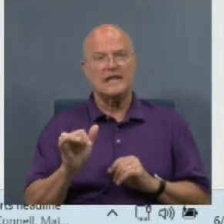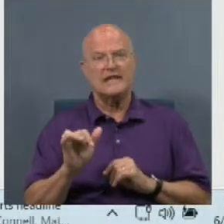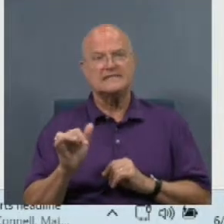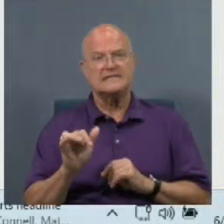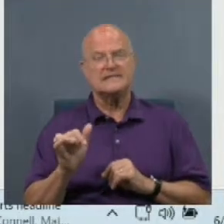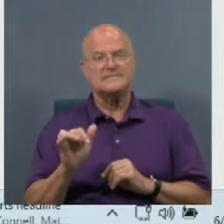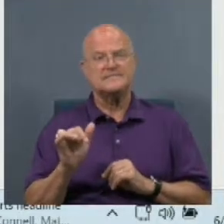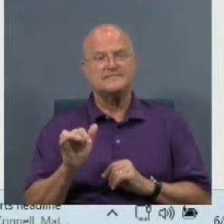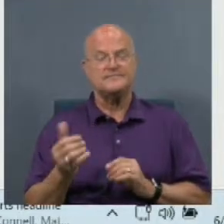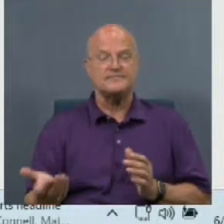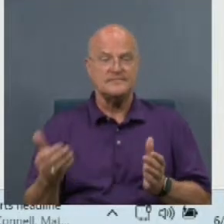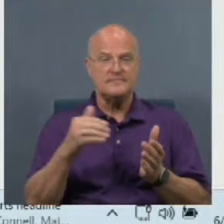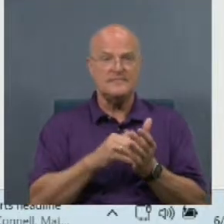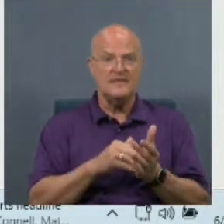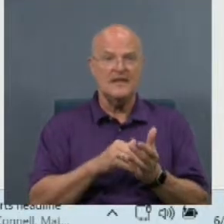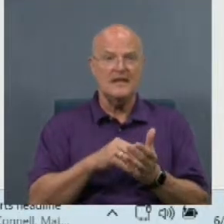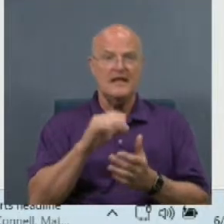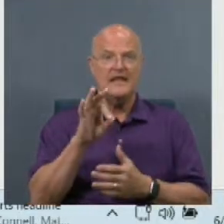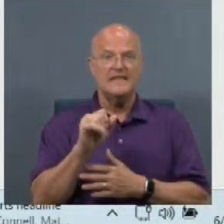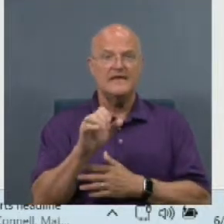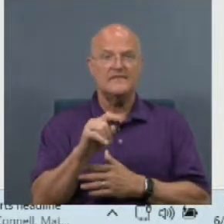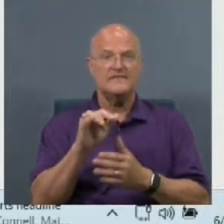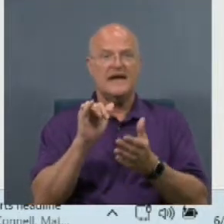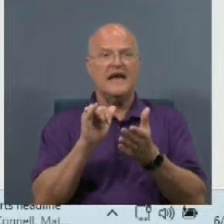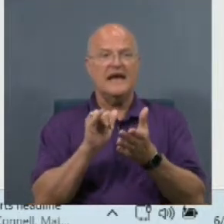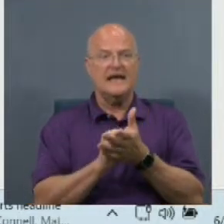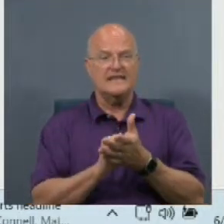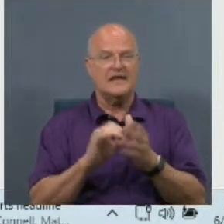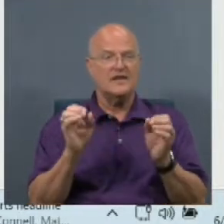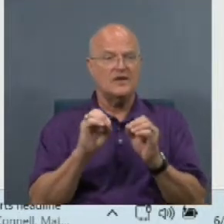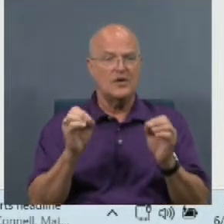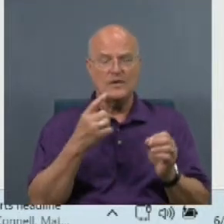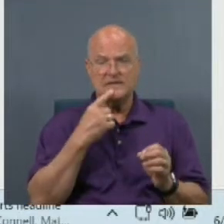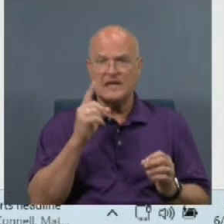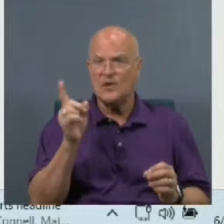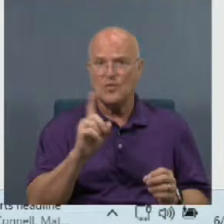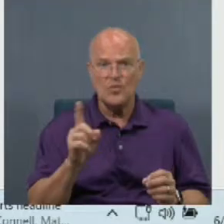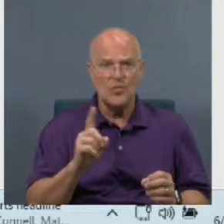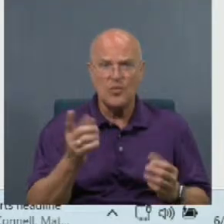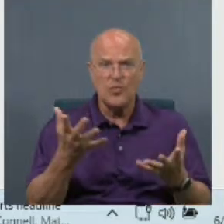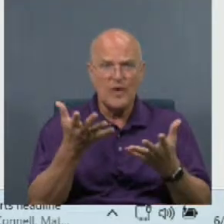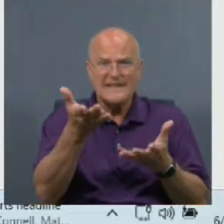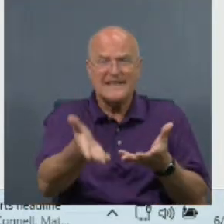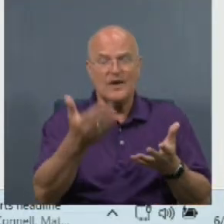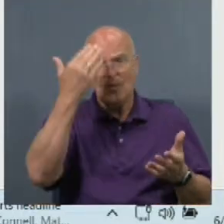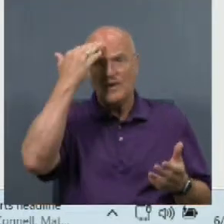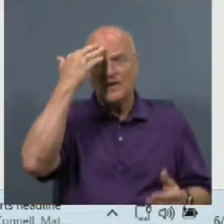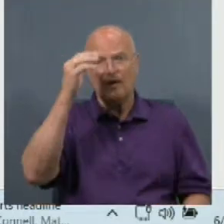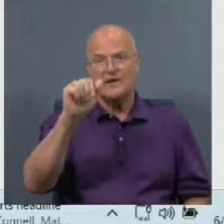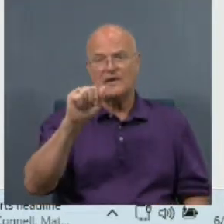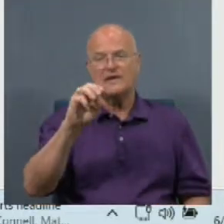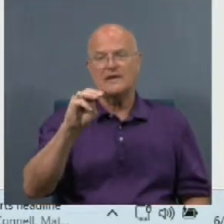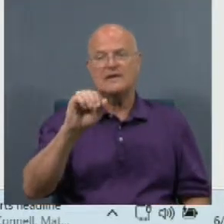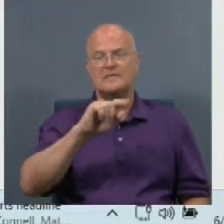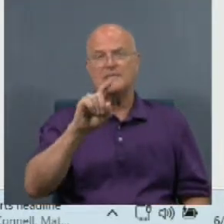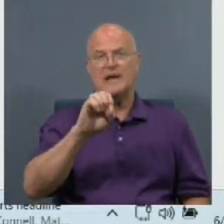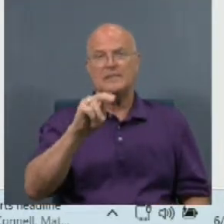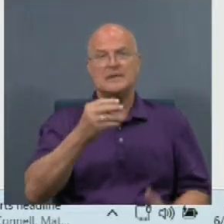as, again, the fact that no one is saying what is actually going there. We know that Amazon bought some